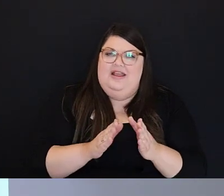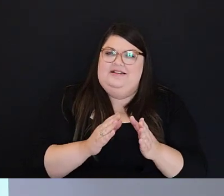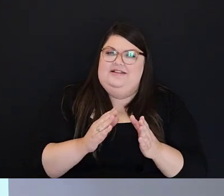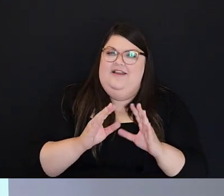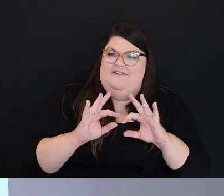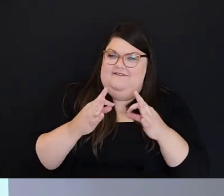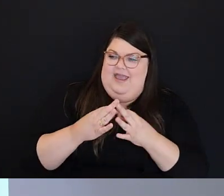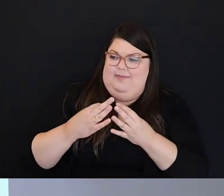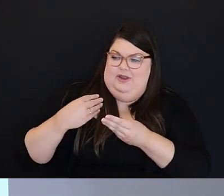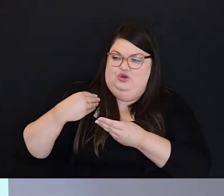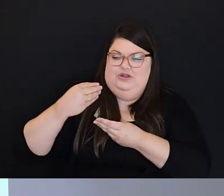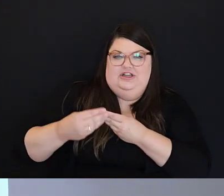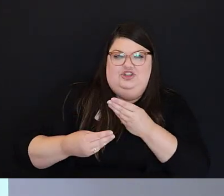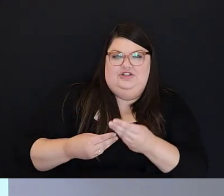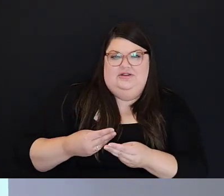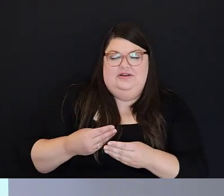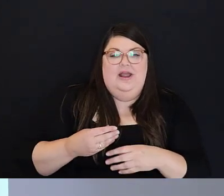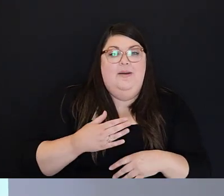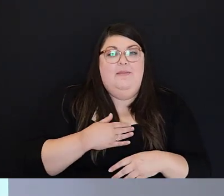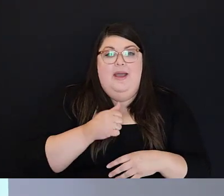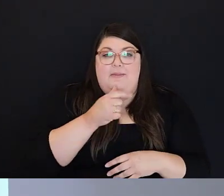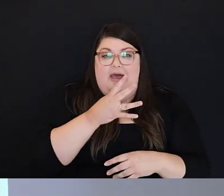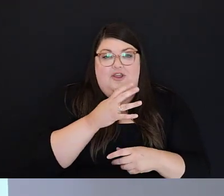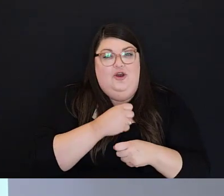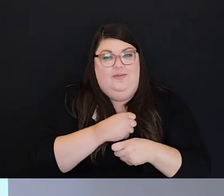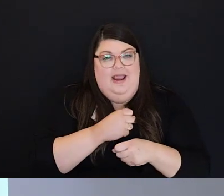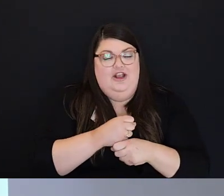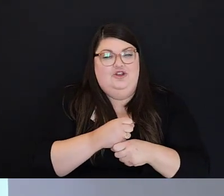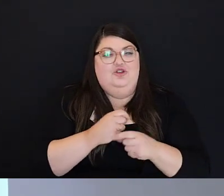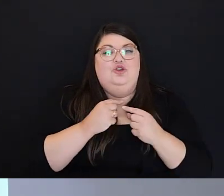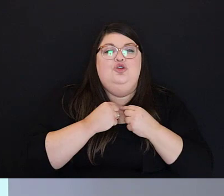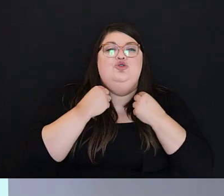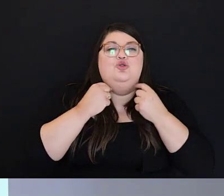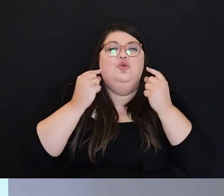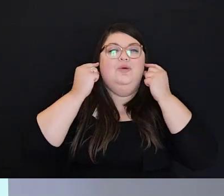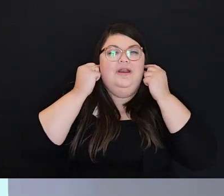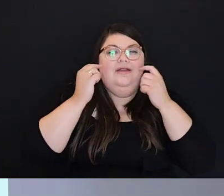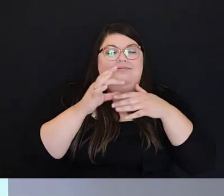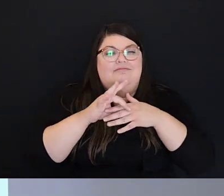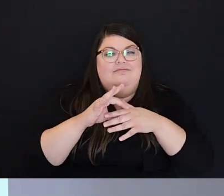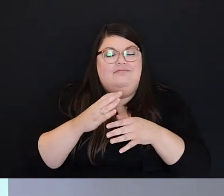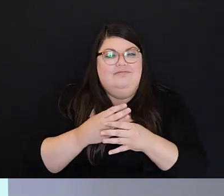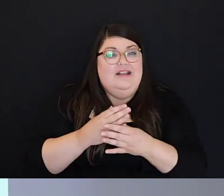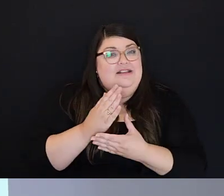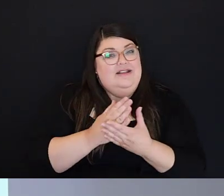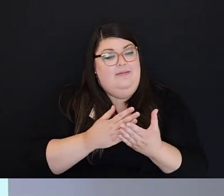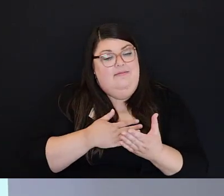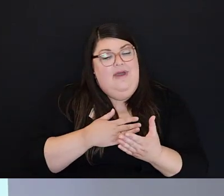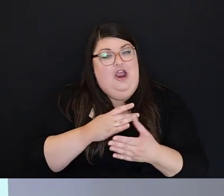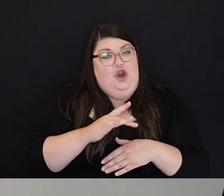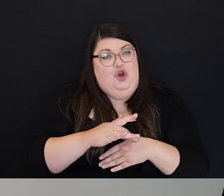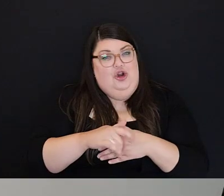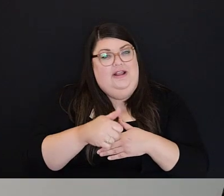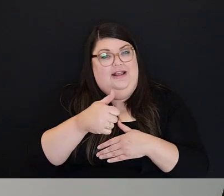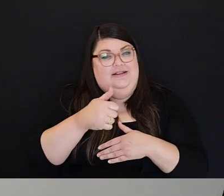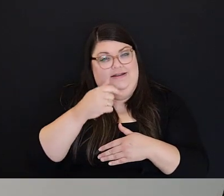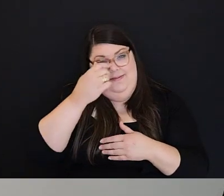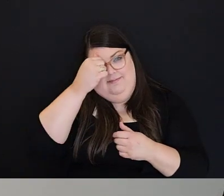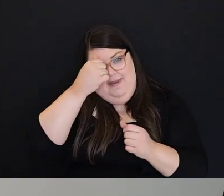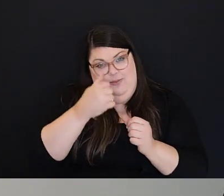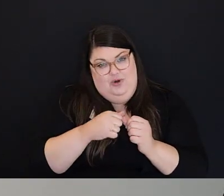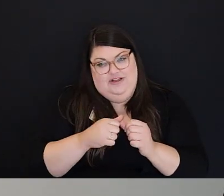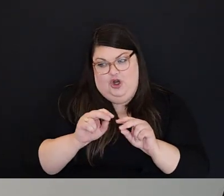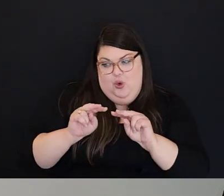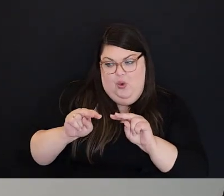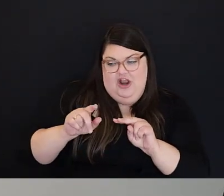family tradition. My mother makes jewelry, and some of my earliest memories are actually of watching her bead.